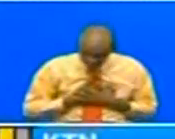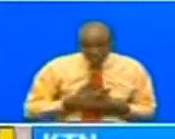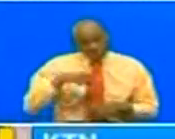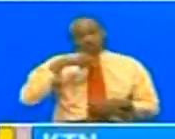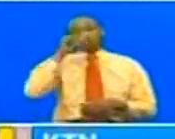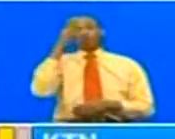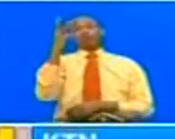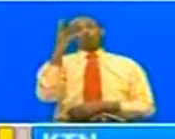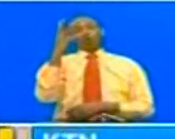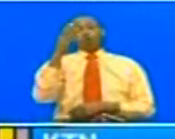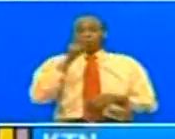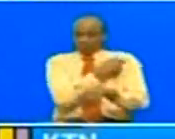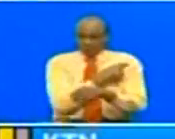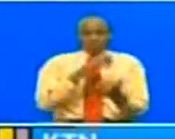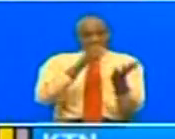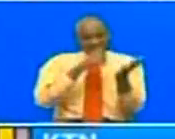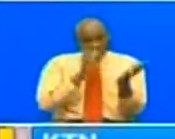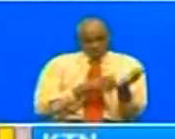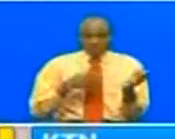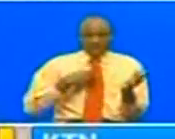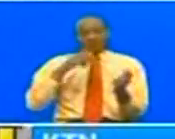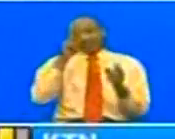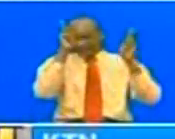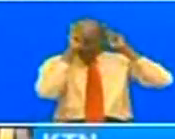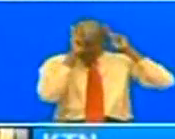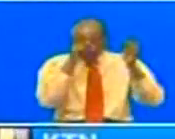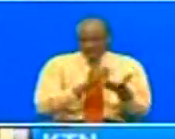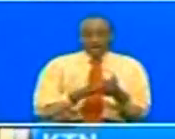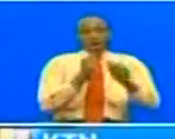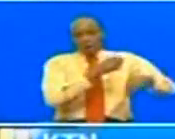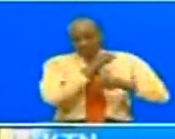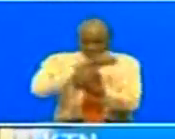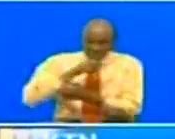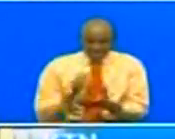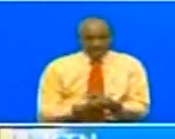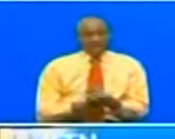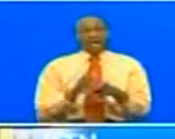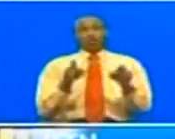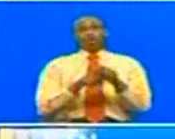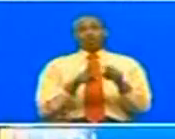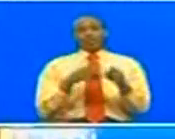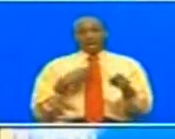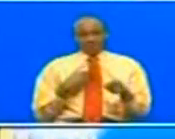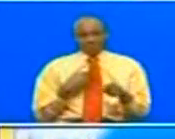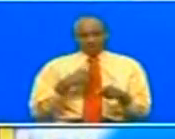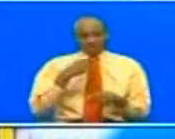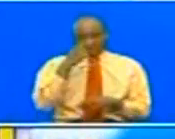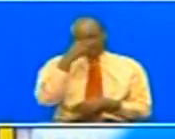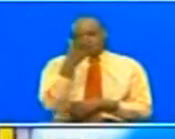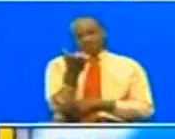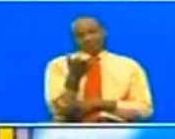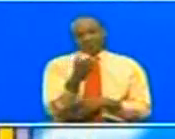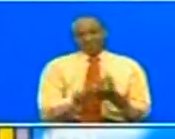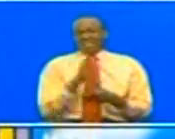hospitals, Machakos, we choose Kakamega, we choose Homa Bay, and we choose Thika. The